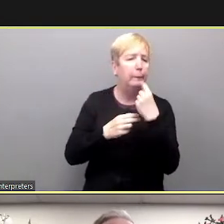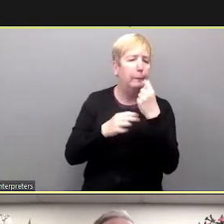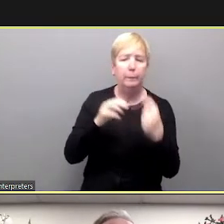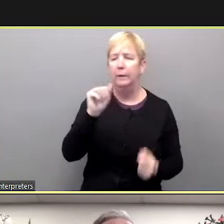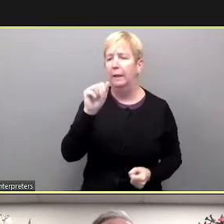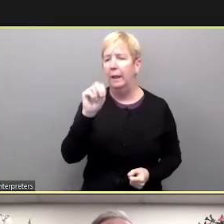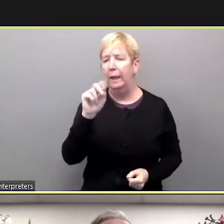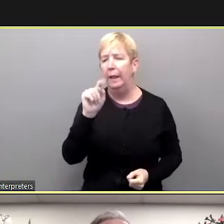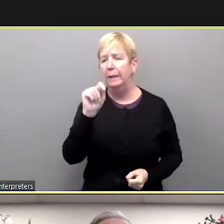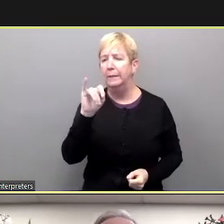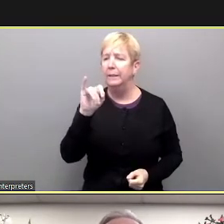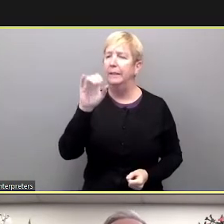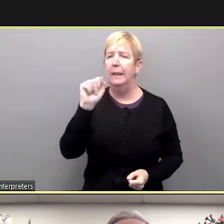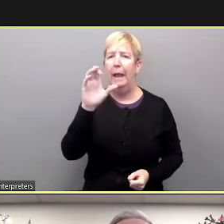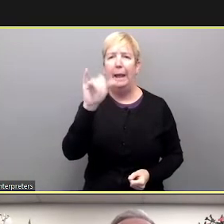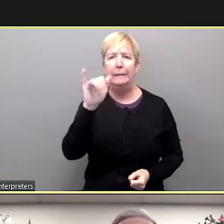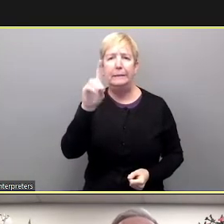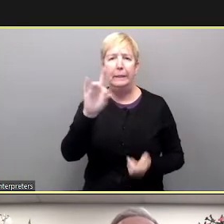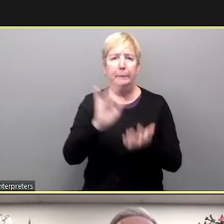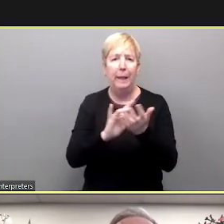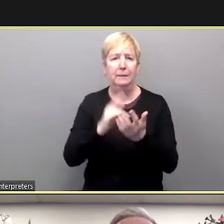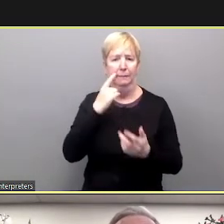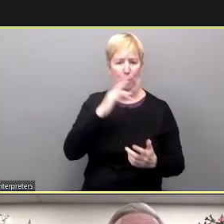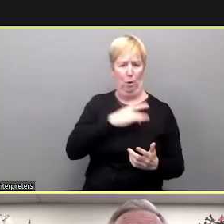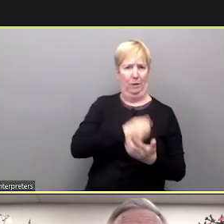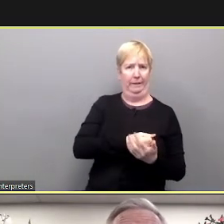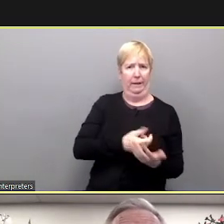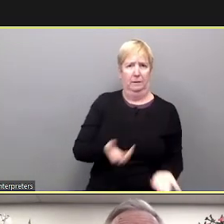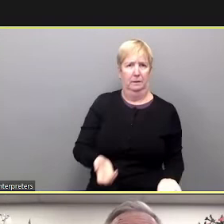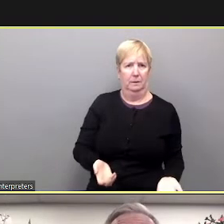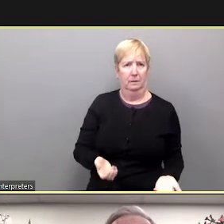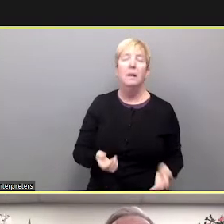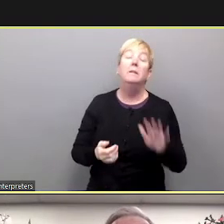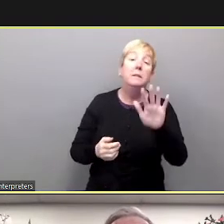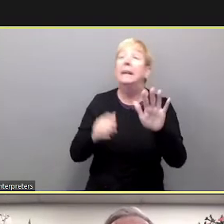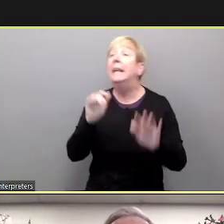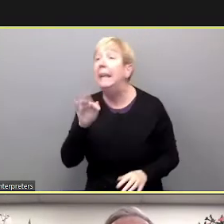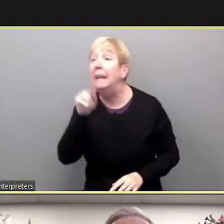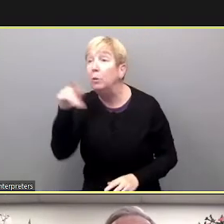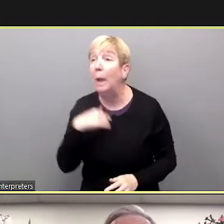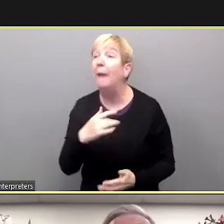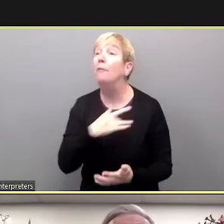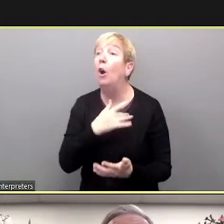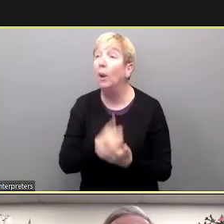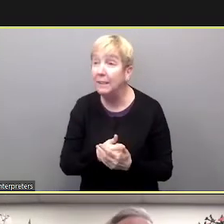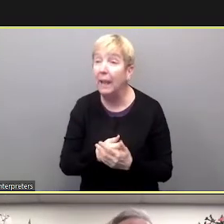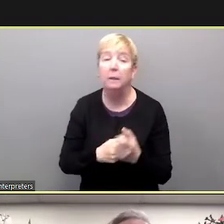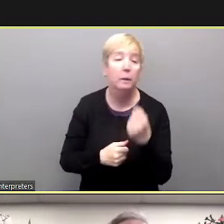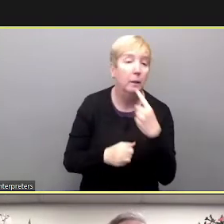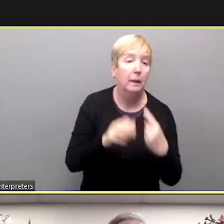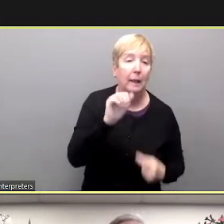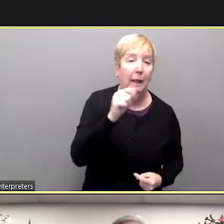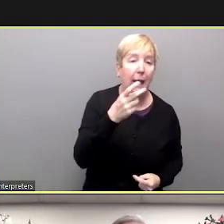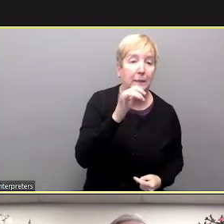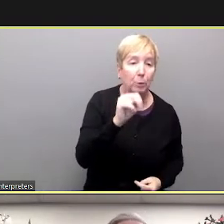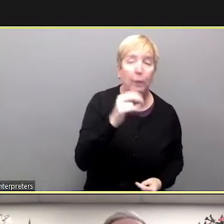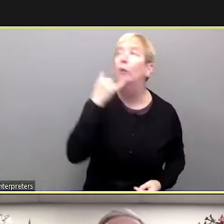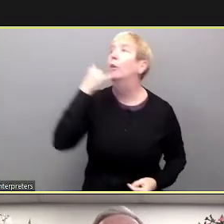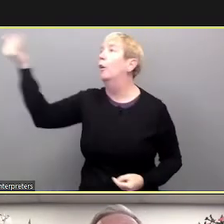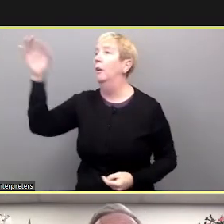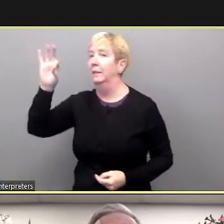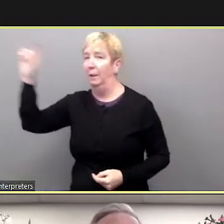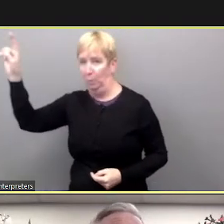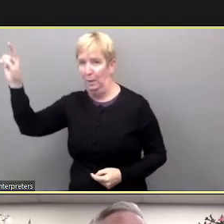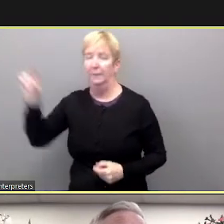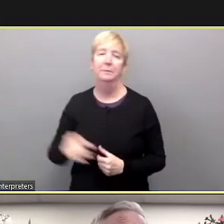slide, please. By the way, if you have a heart attack, take an aspirin, and then immediately call 911. All right, that was the